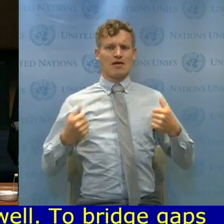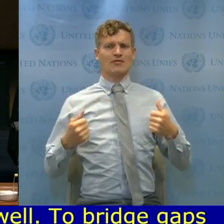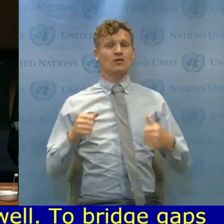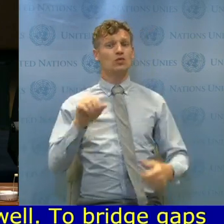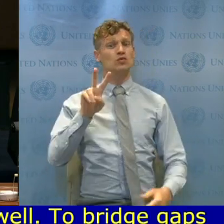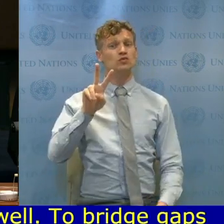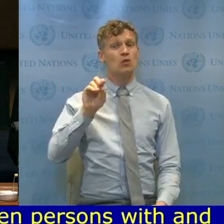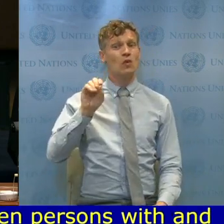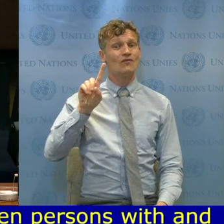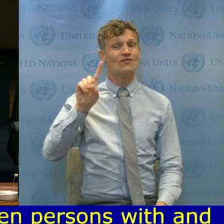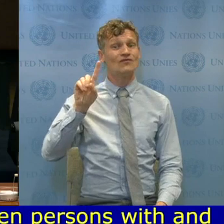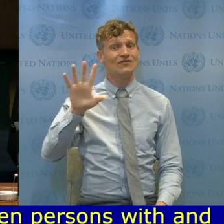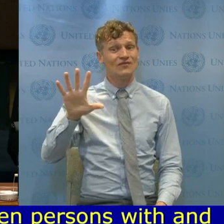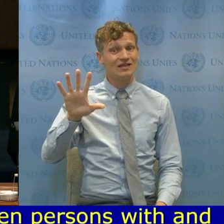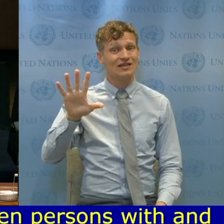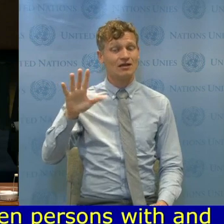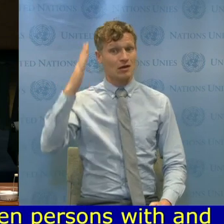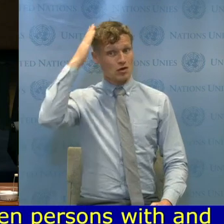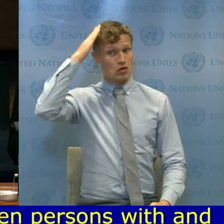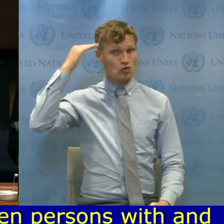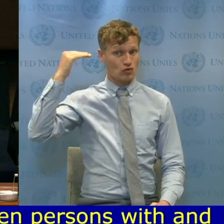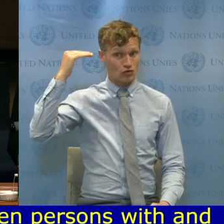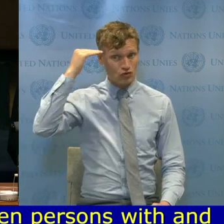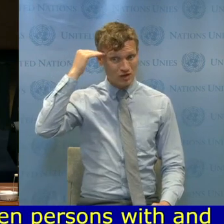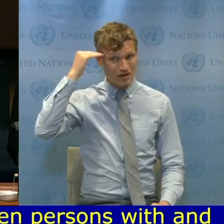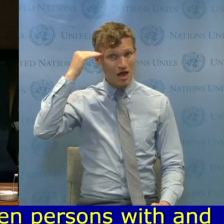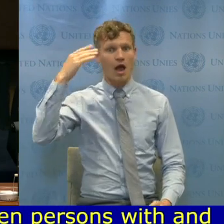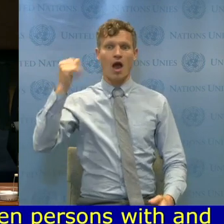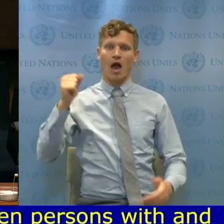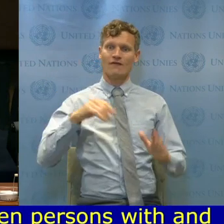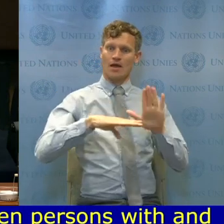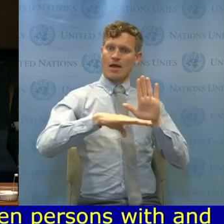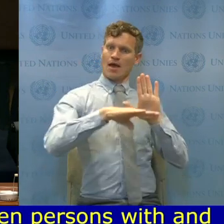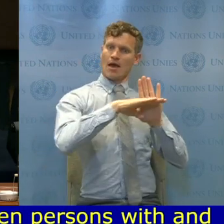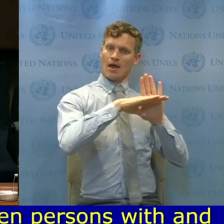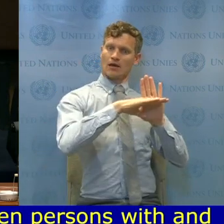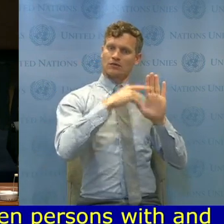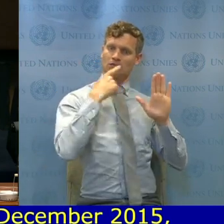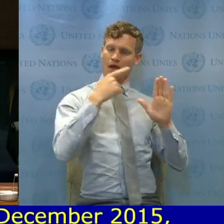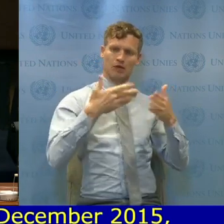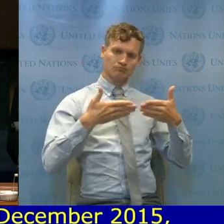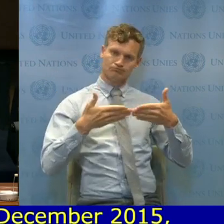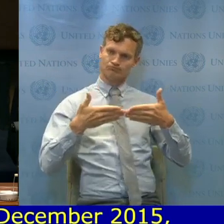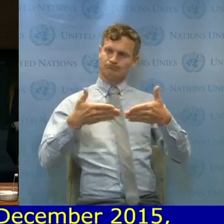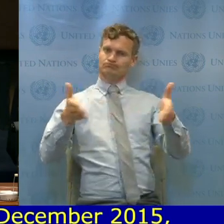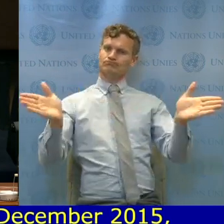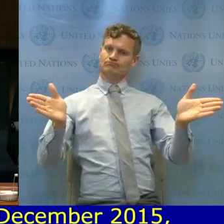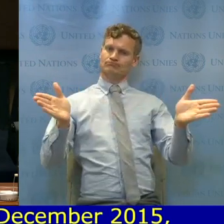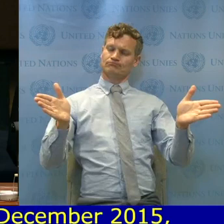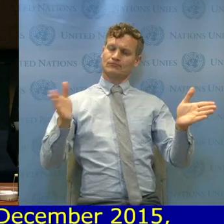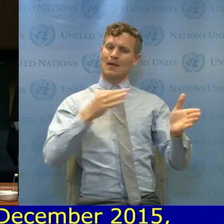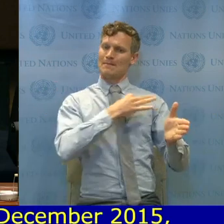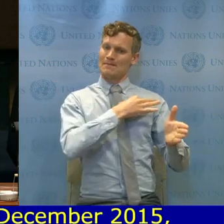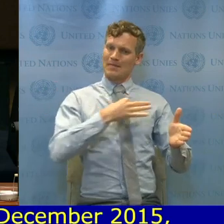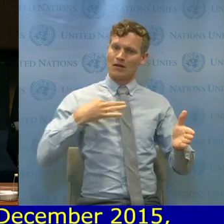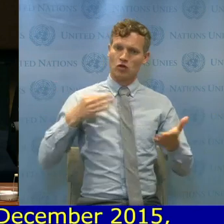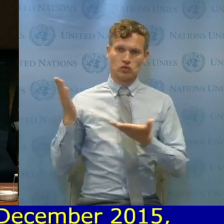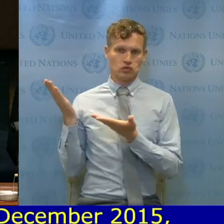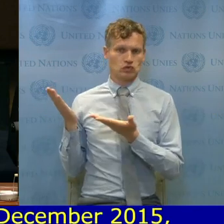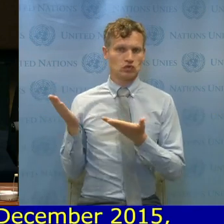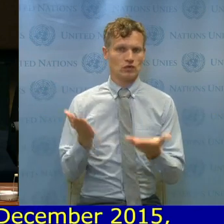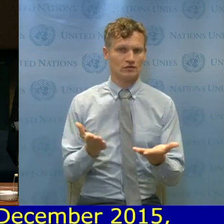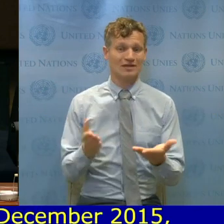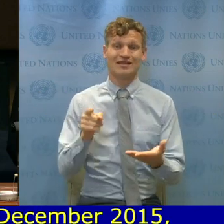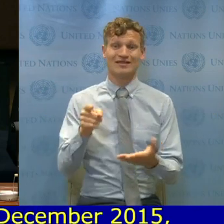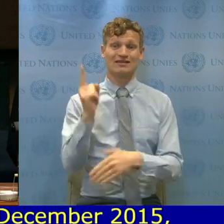Health and Access to Medical Services for Persons with Disabilities, which went into effect from